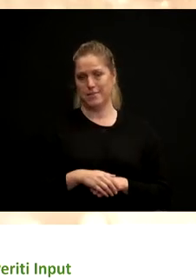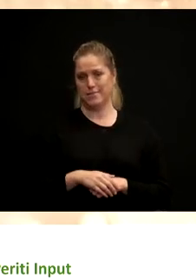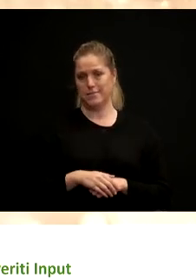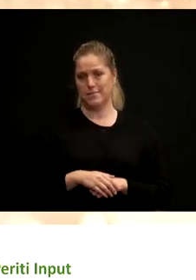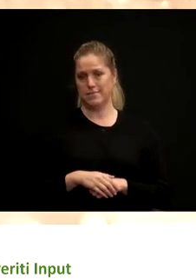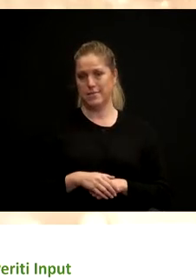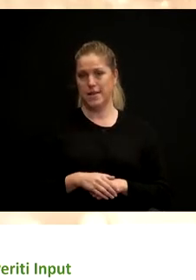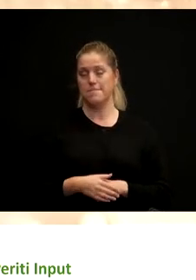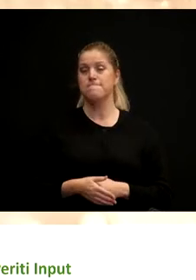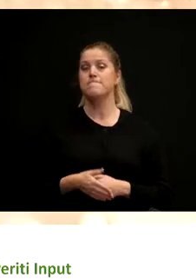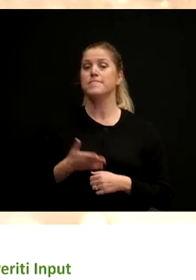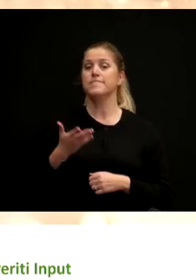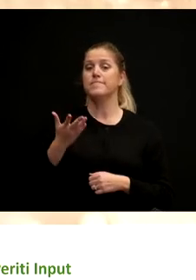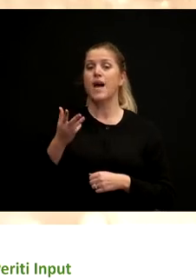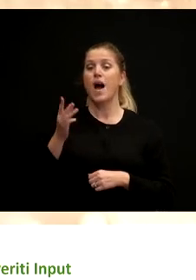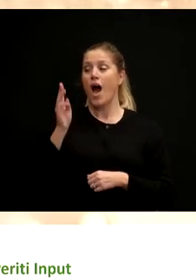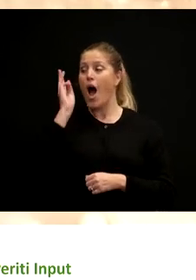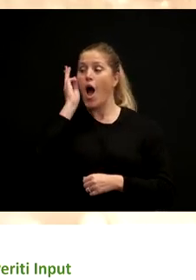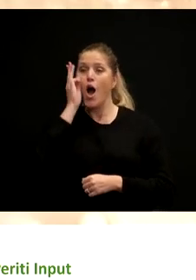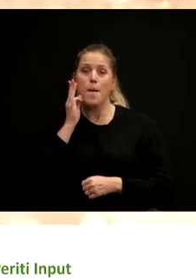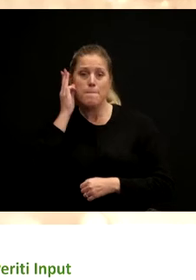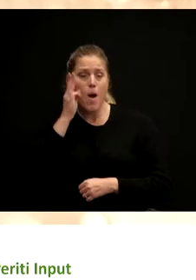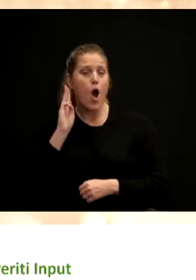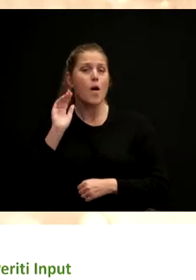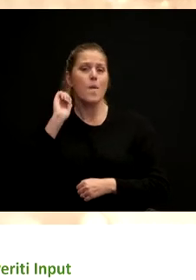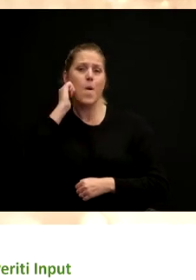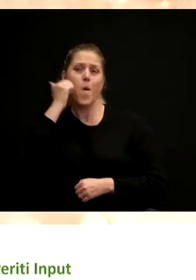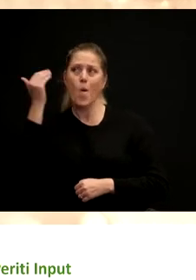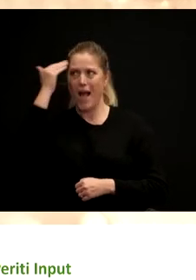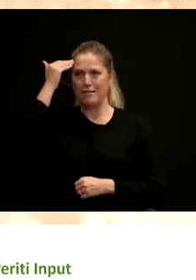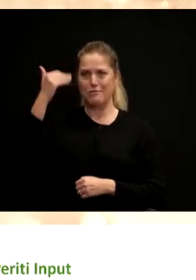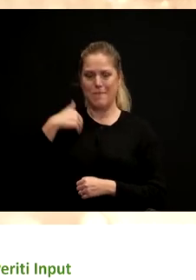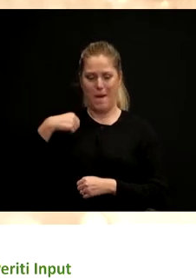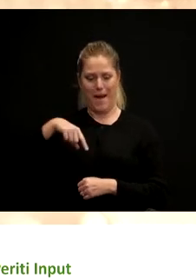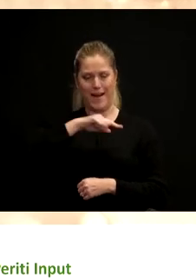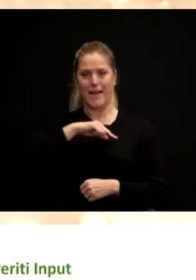reminding us, you need replenishment when you are on a journey.